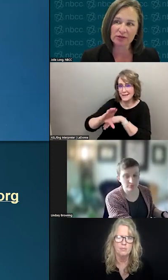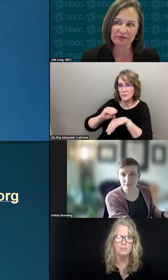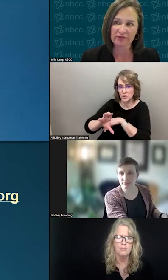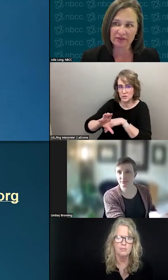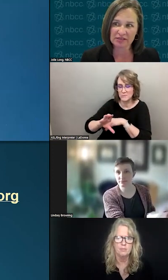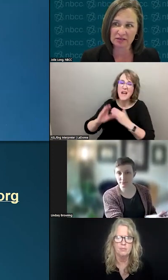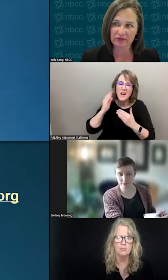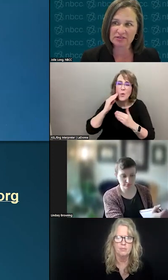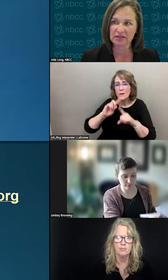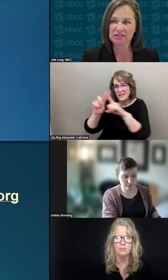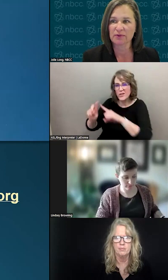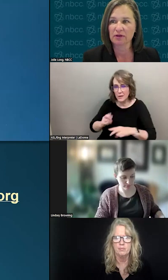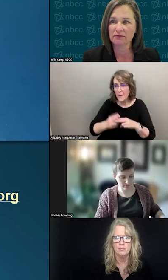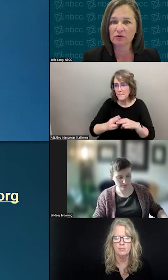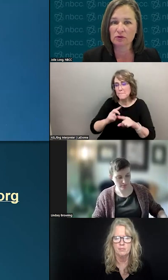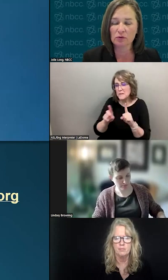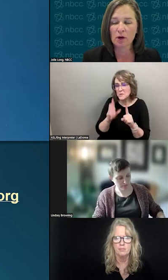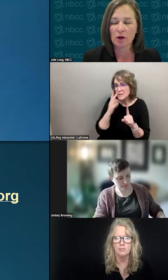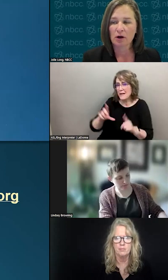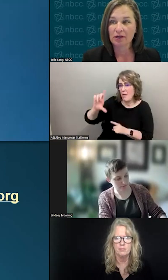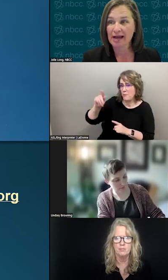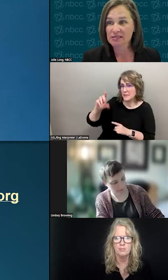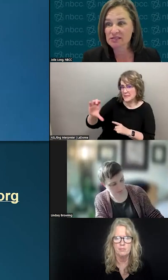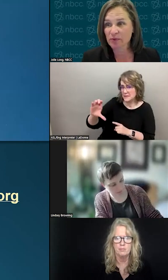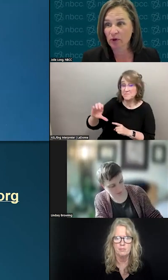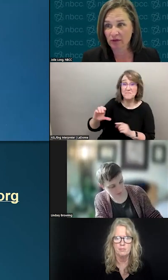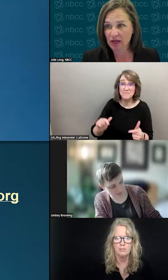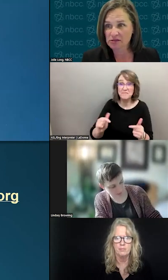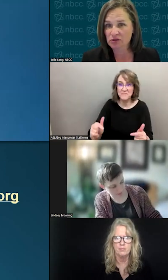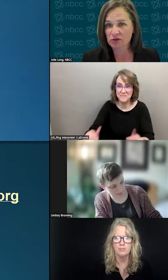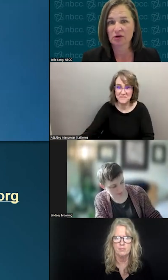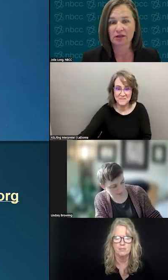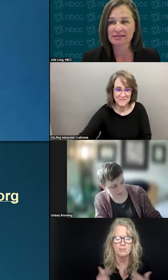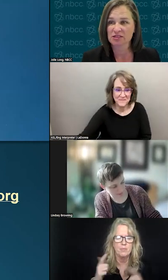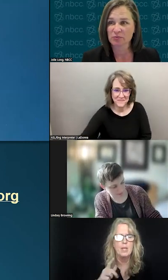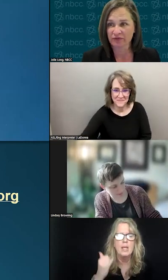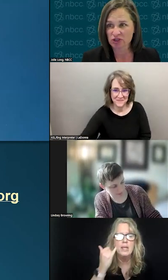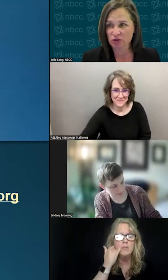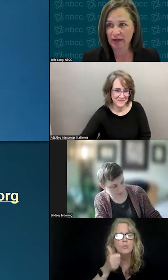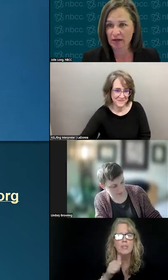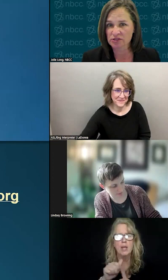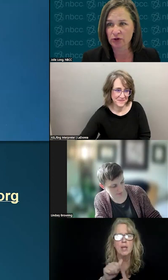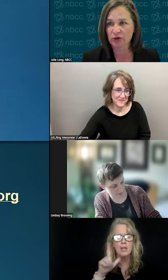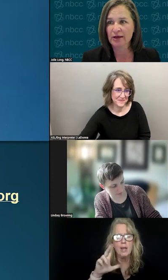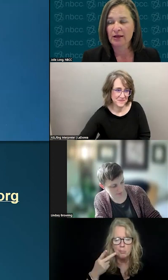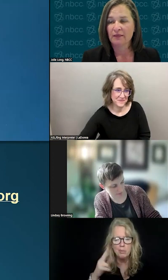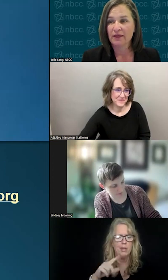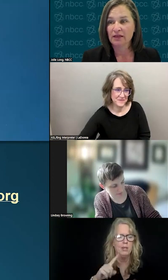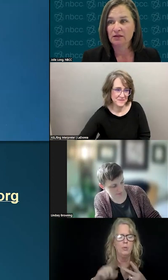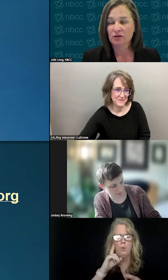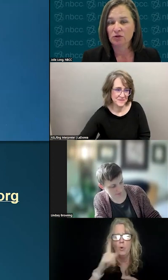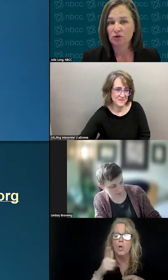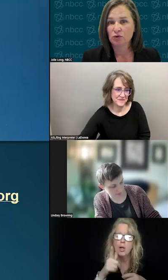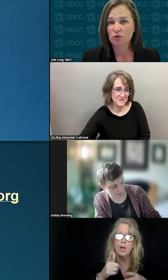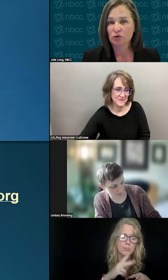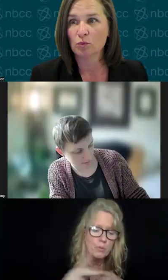know it's called different things in different states, but if you are a licensed mental health counselor, a licensed professional counselor,